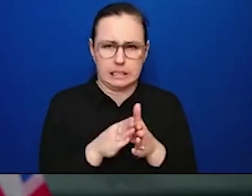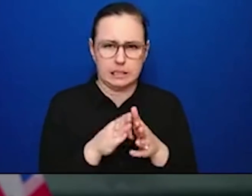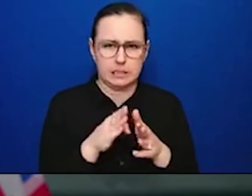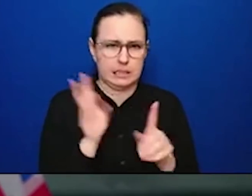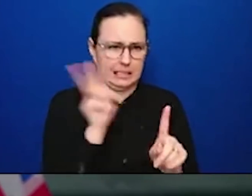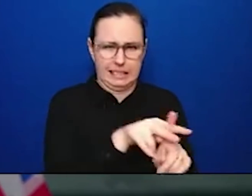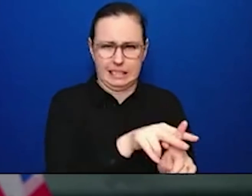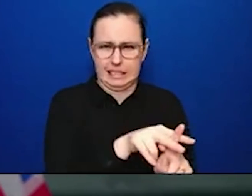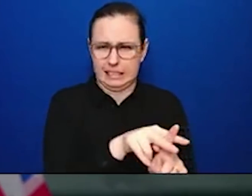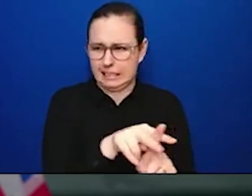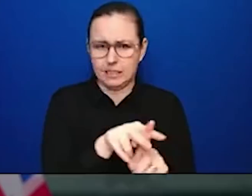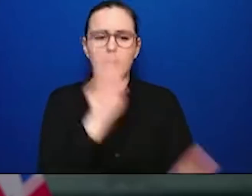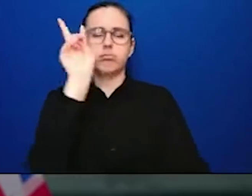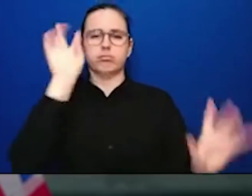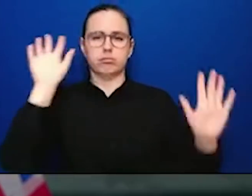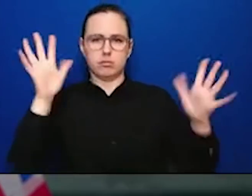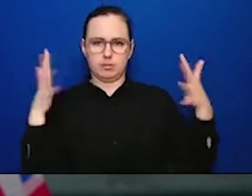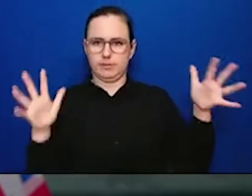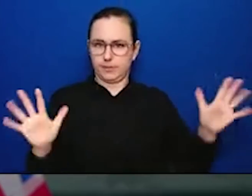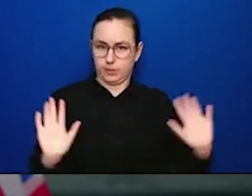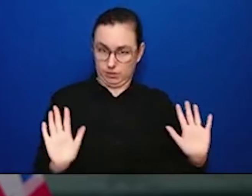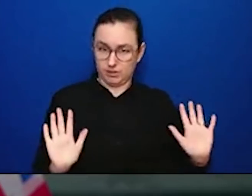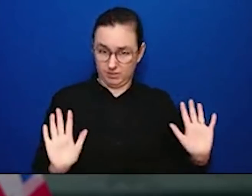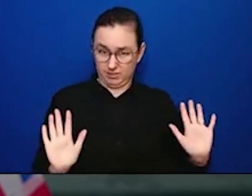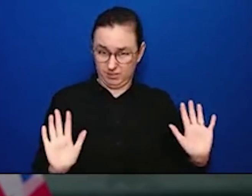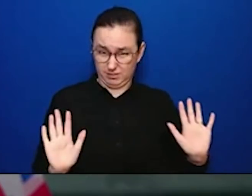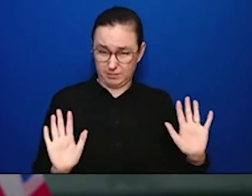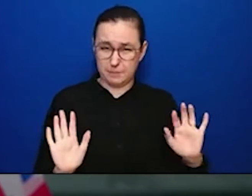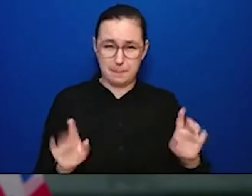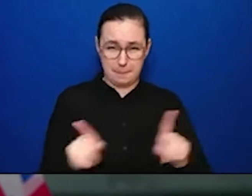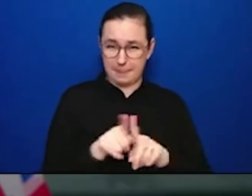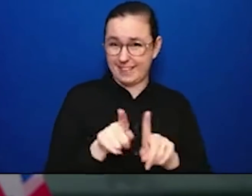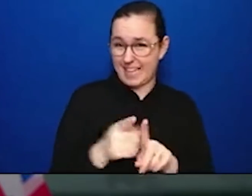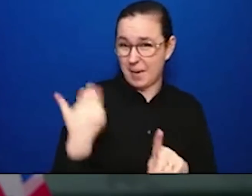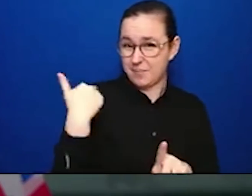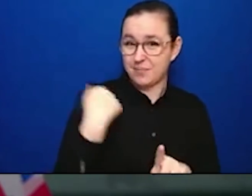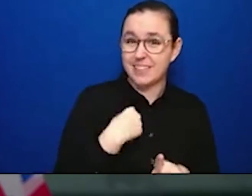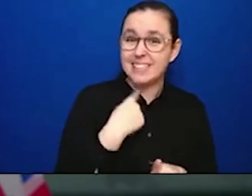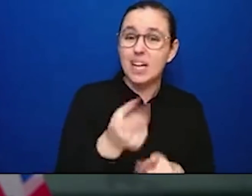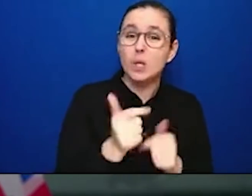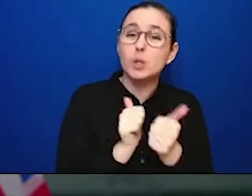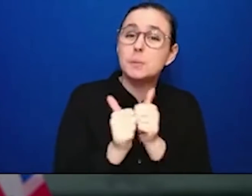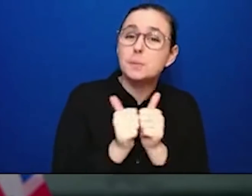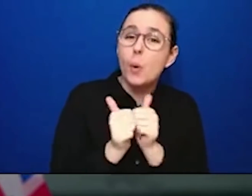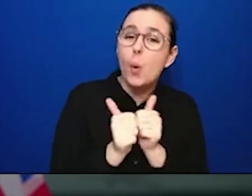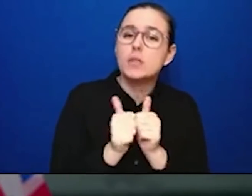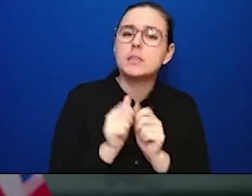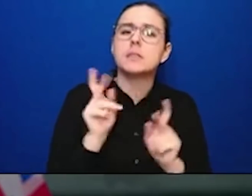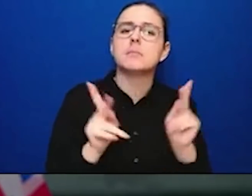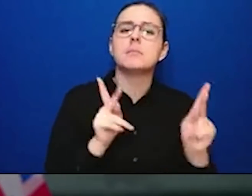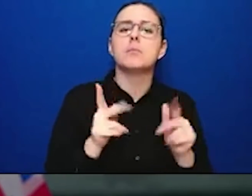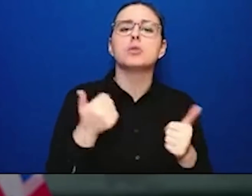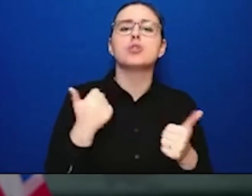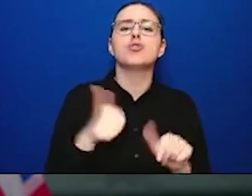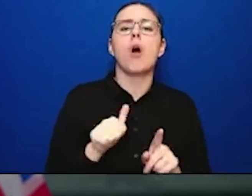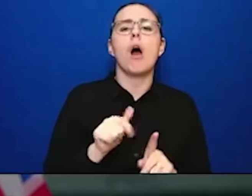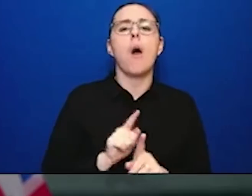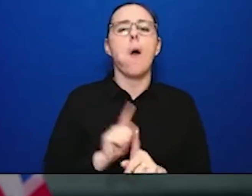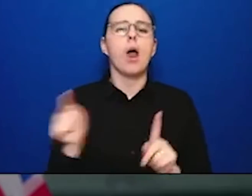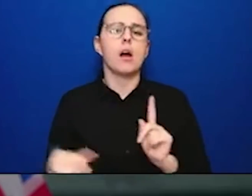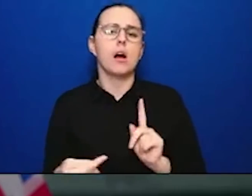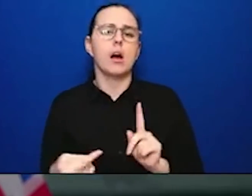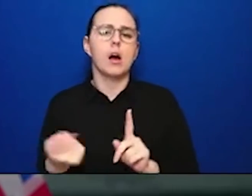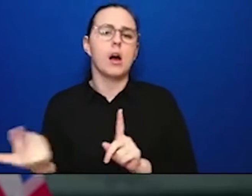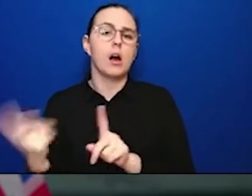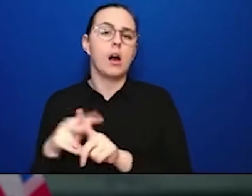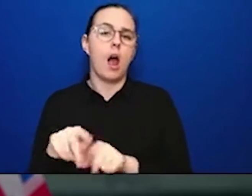about people trying to skirt or bend the rules when we do have as many orders as we need to